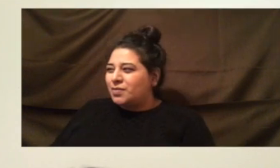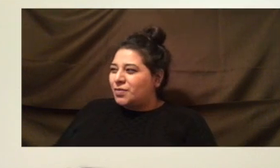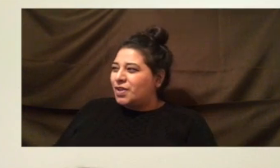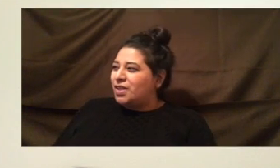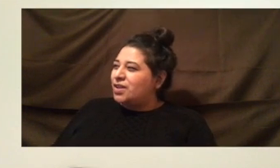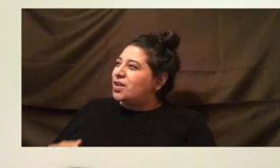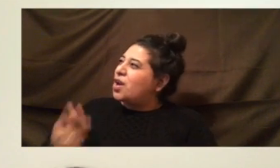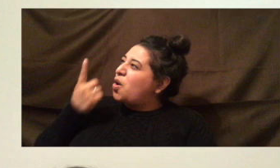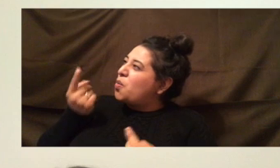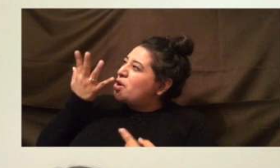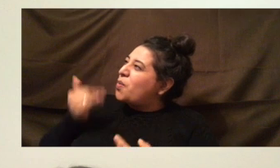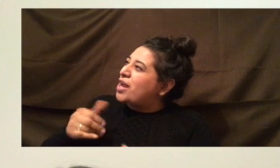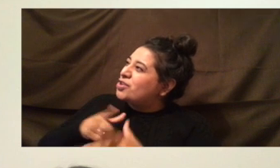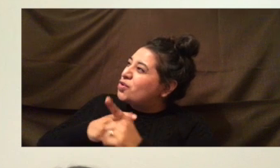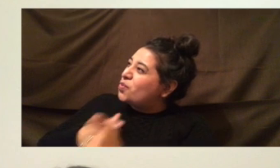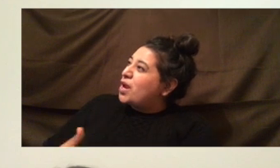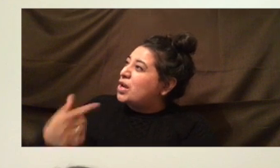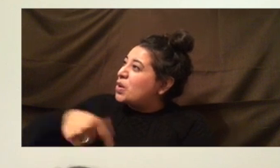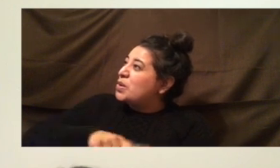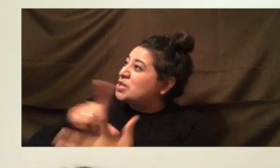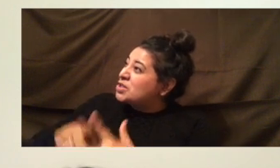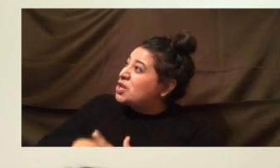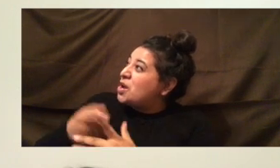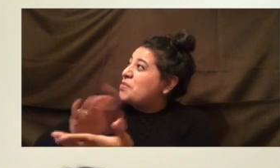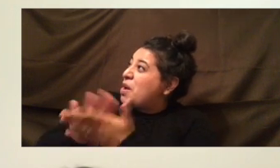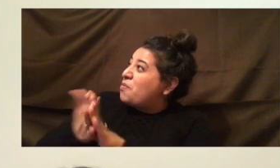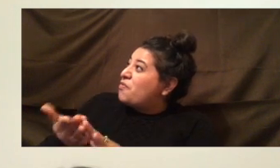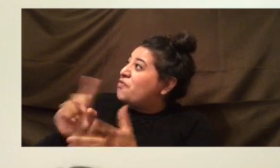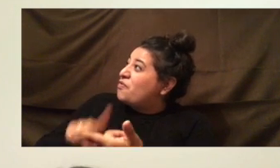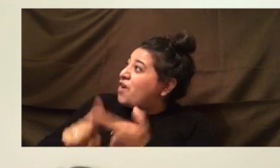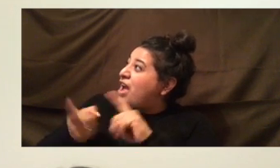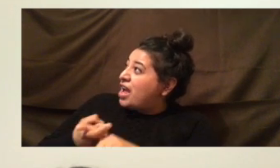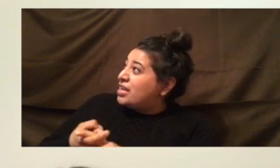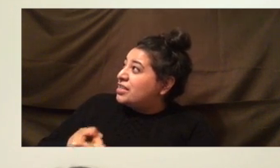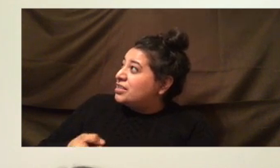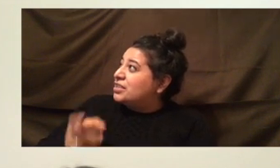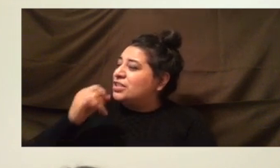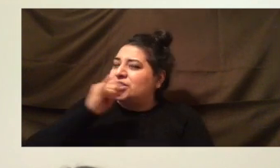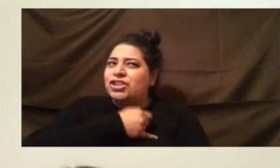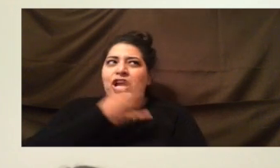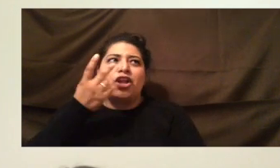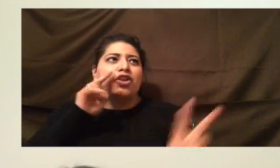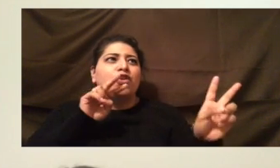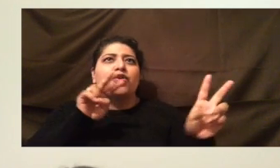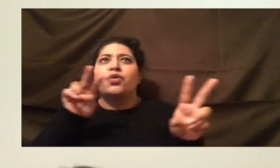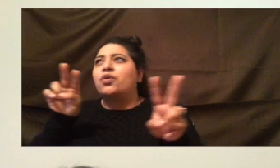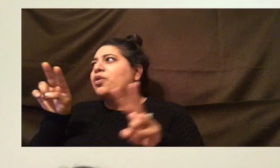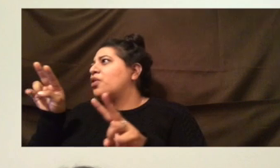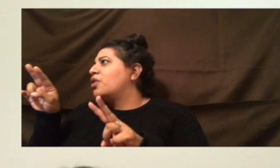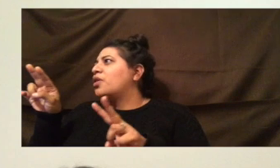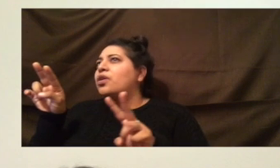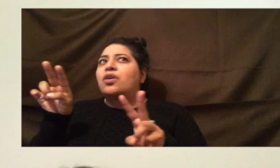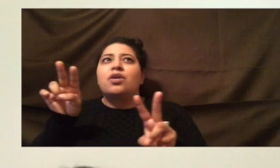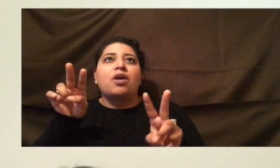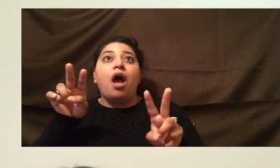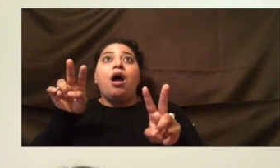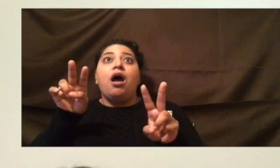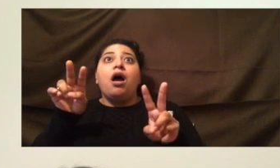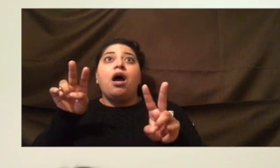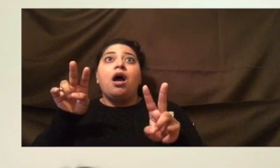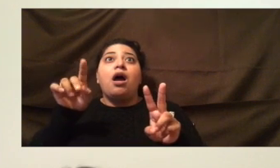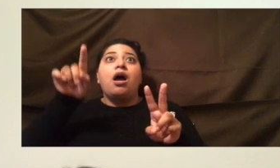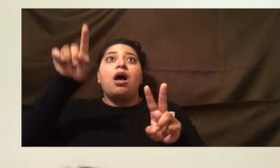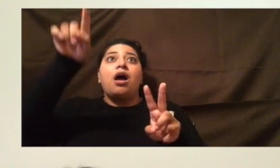I wonder why she ran away, said Annie. We were starting to be friends. Jack looked around. What he saw in the